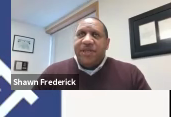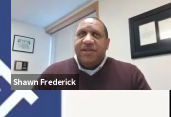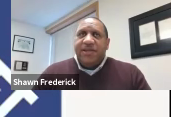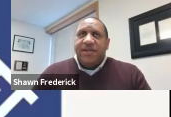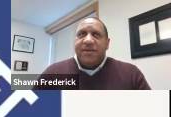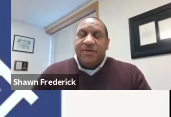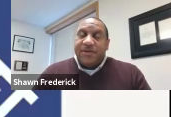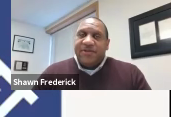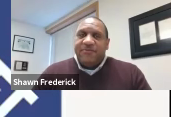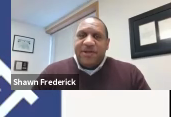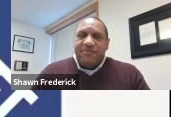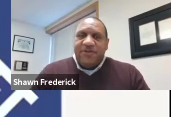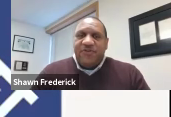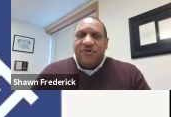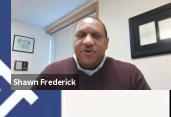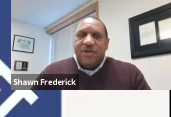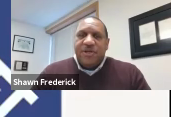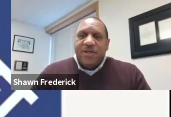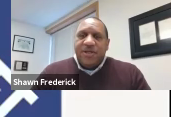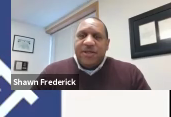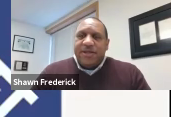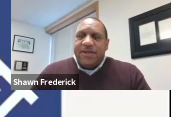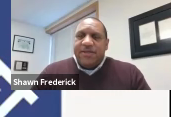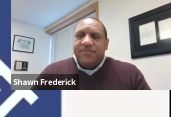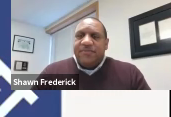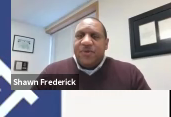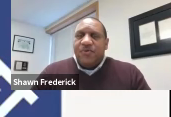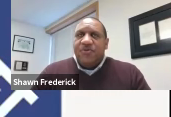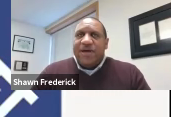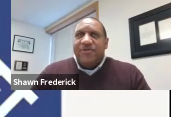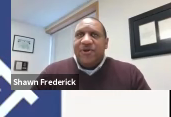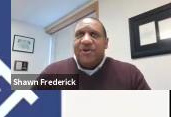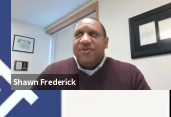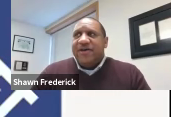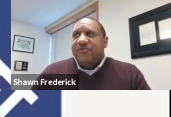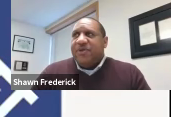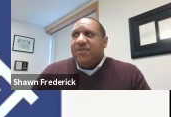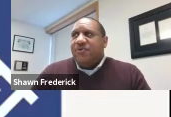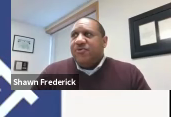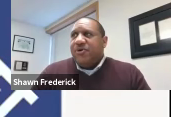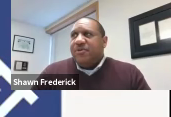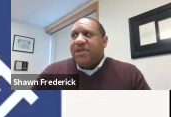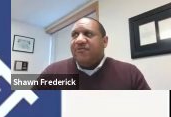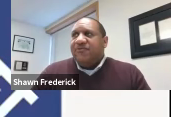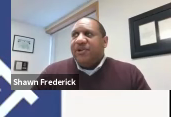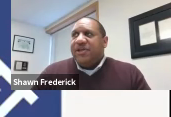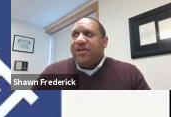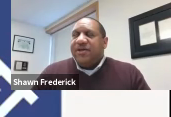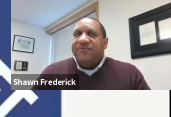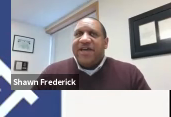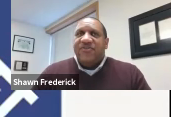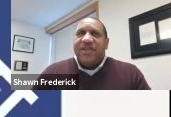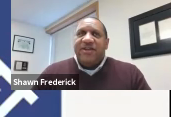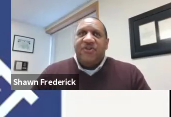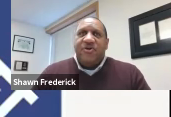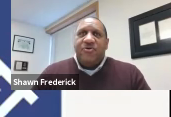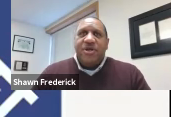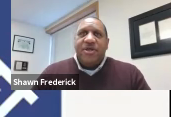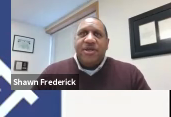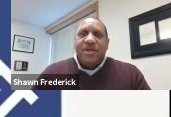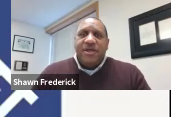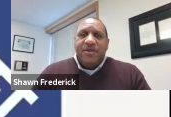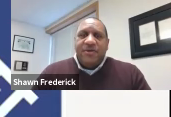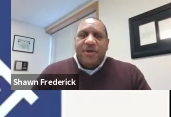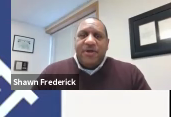been completely, that have been administered, with about 30,000 people being fully vaccinated.